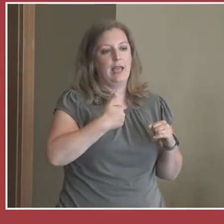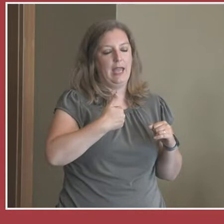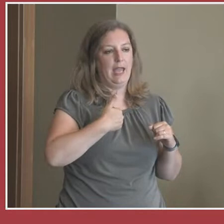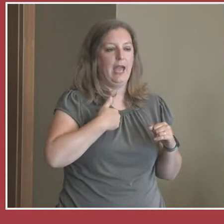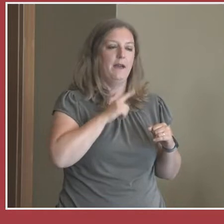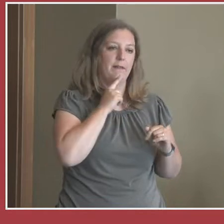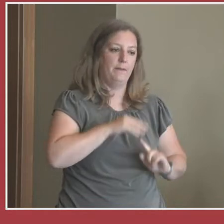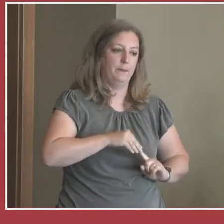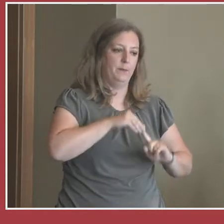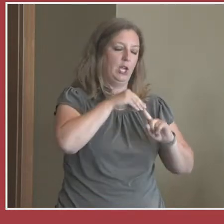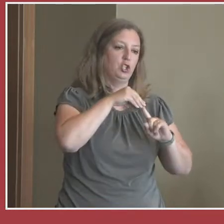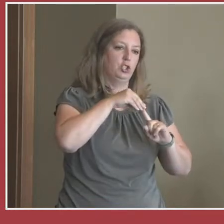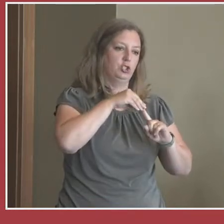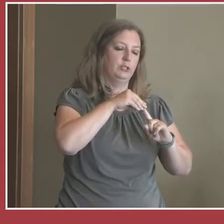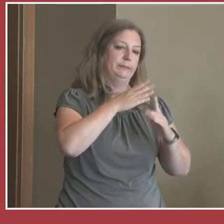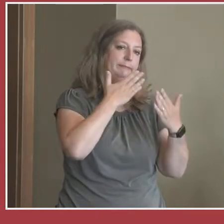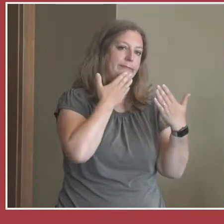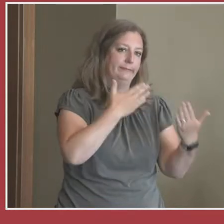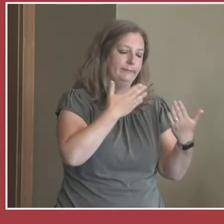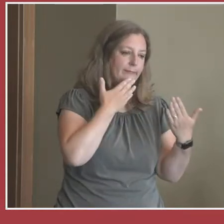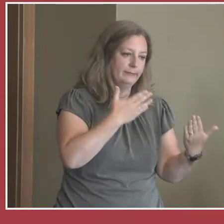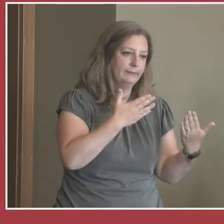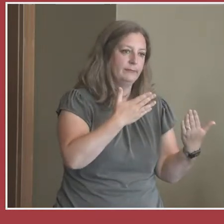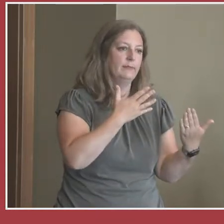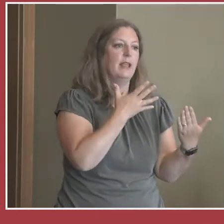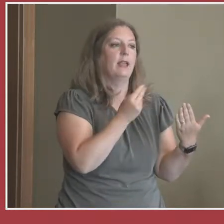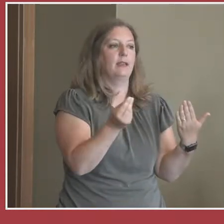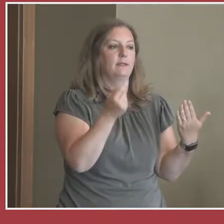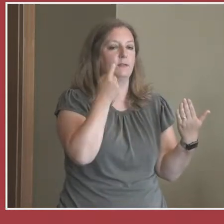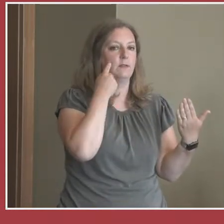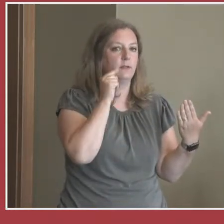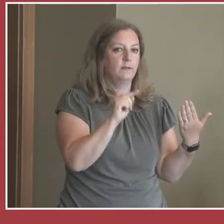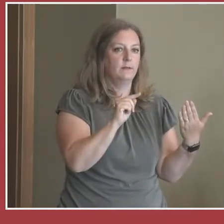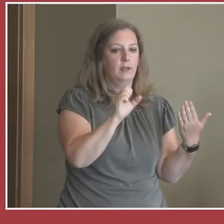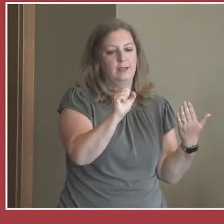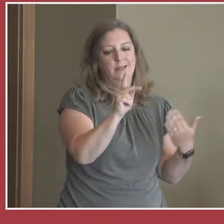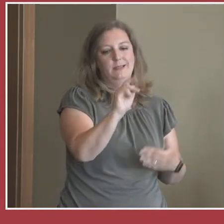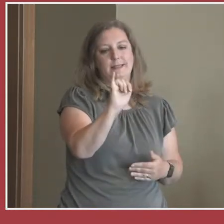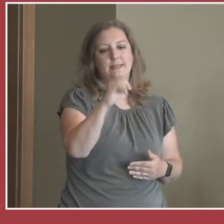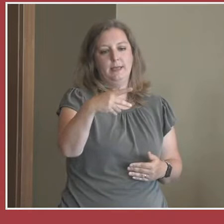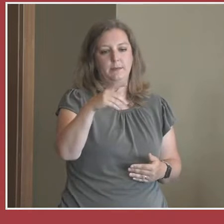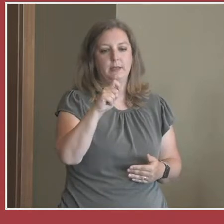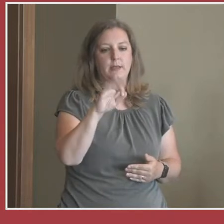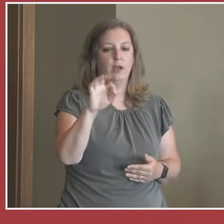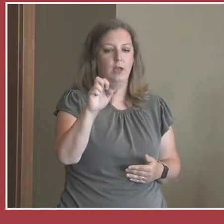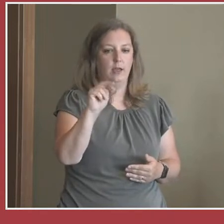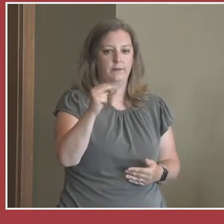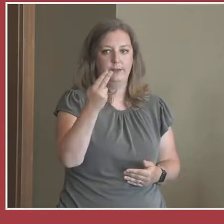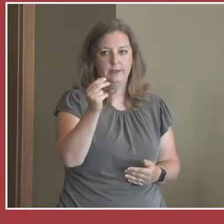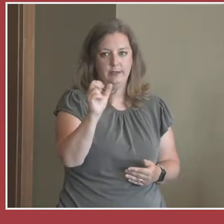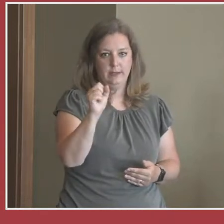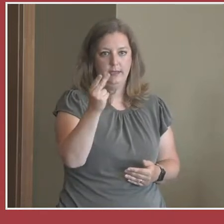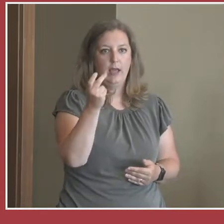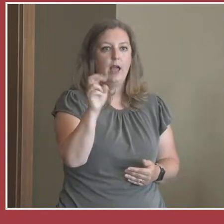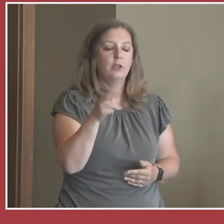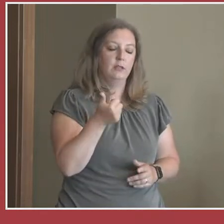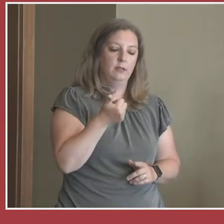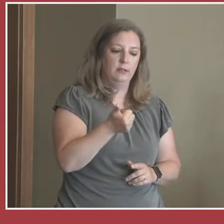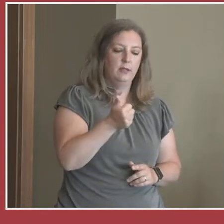very special appreciation, and that is for Skip Offenhauser, who is going to